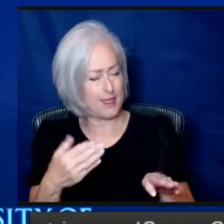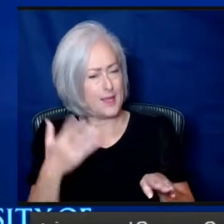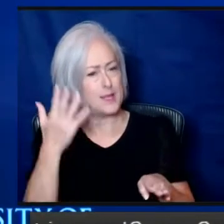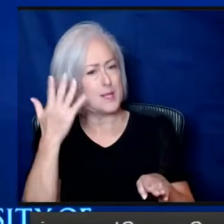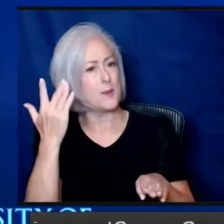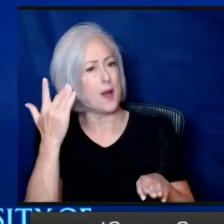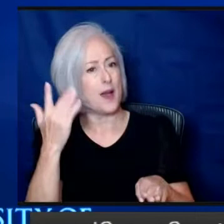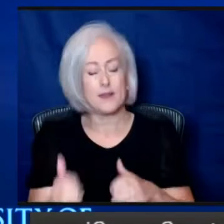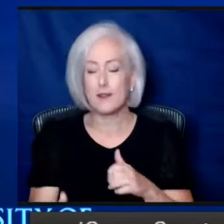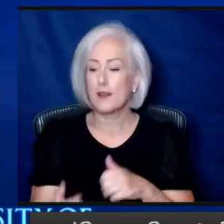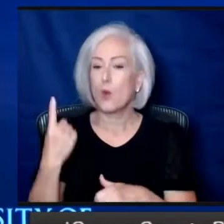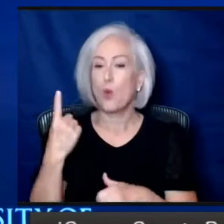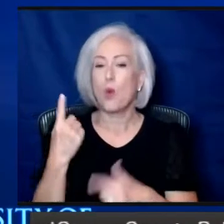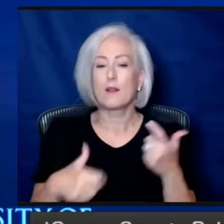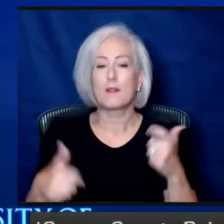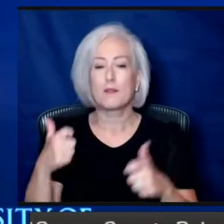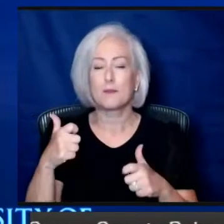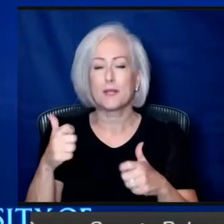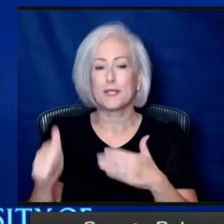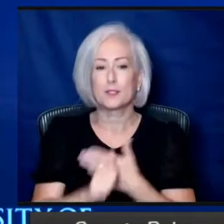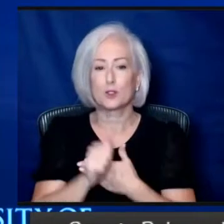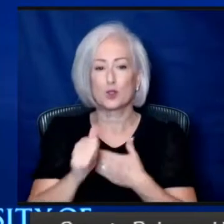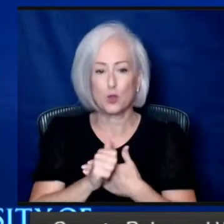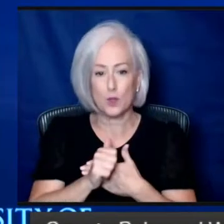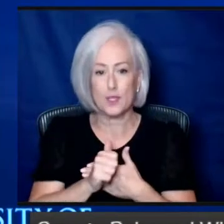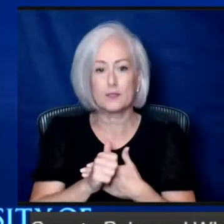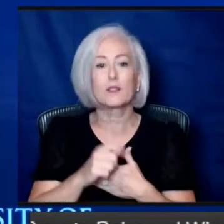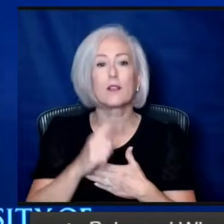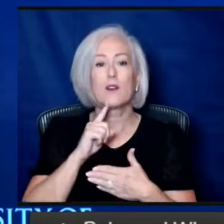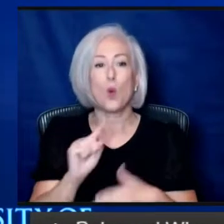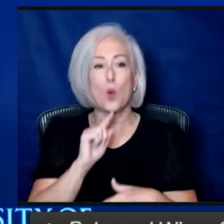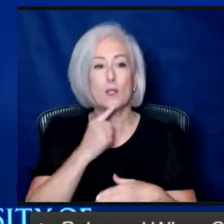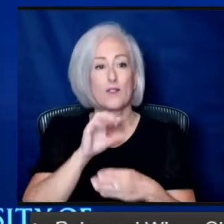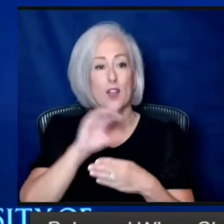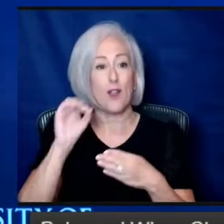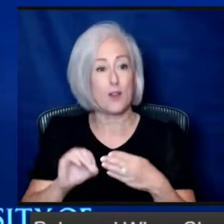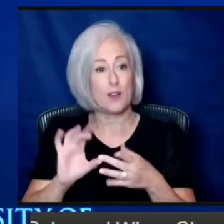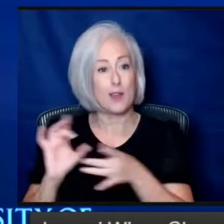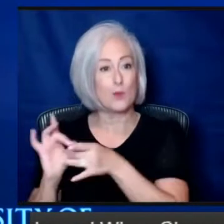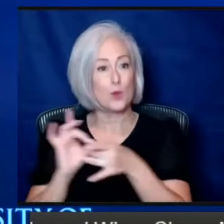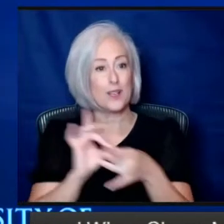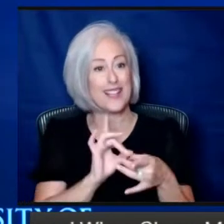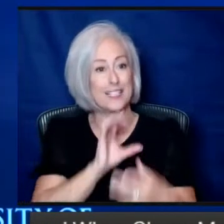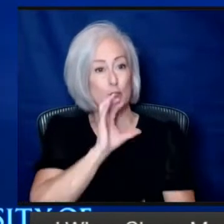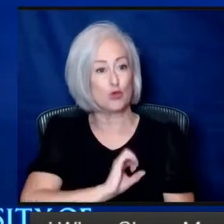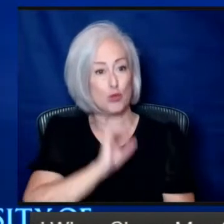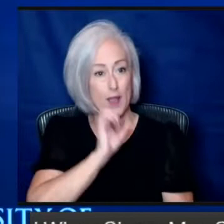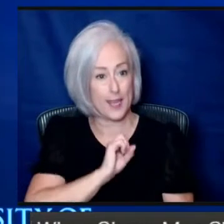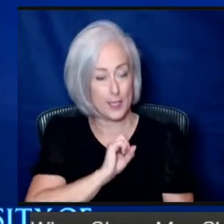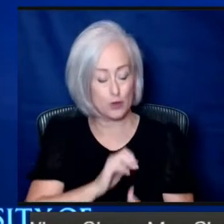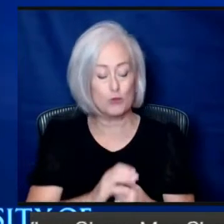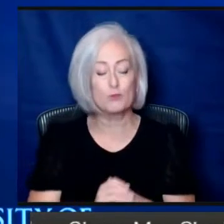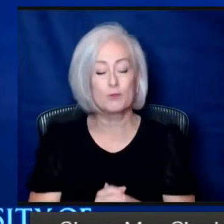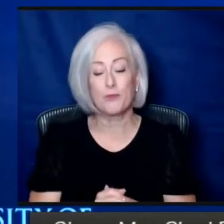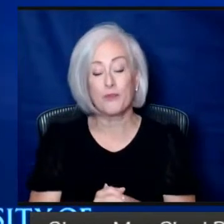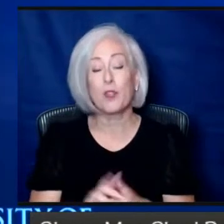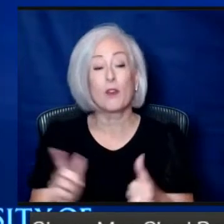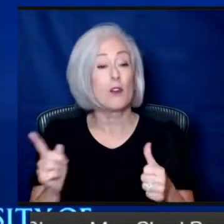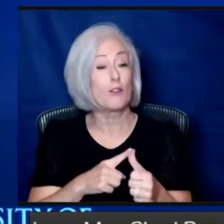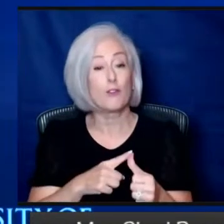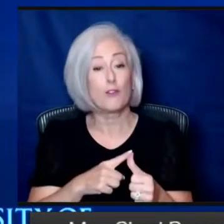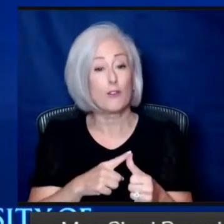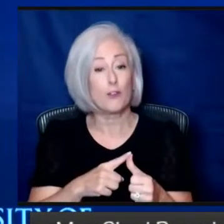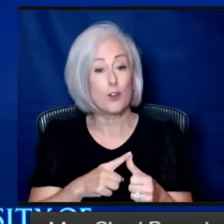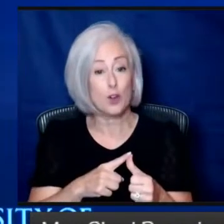for severe outcomes is age, and I think that has to do with a lot of different things. Number one, it is more comorbidities. As